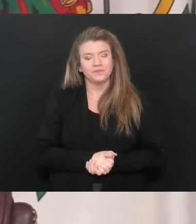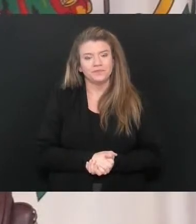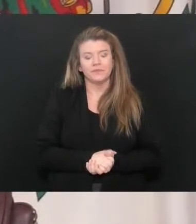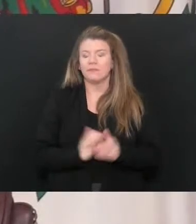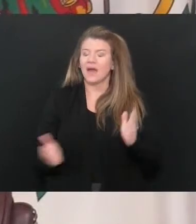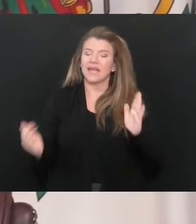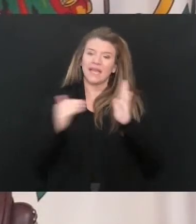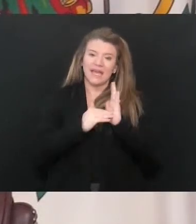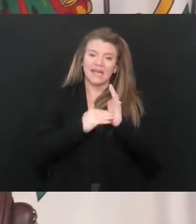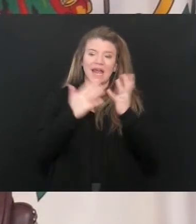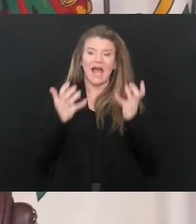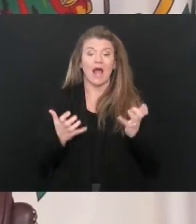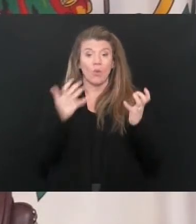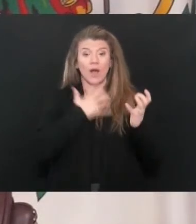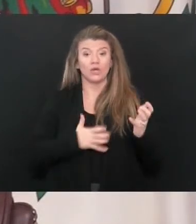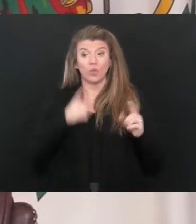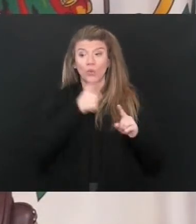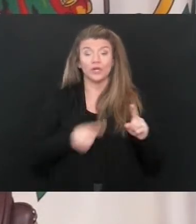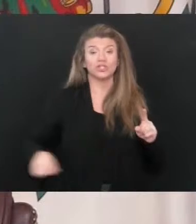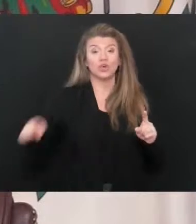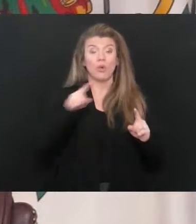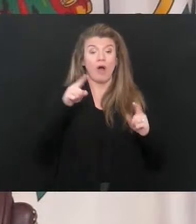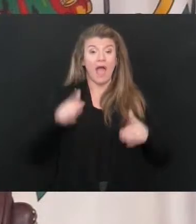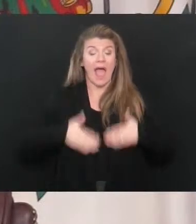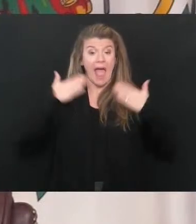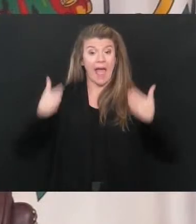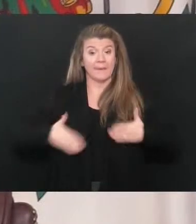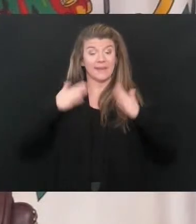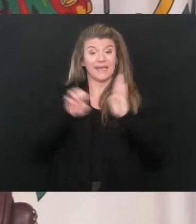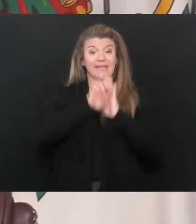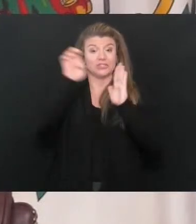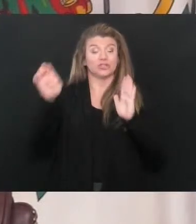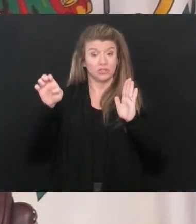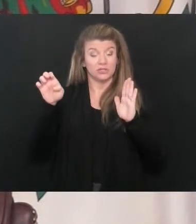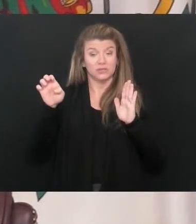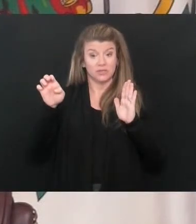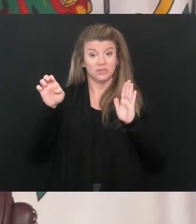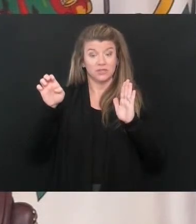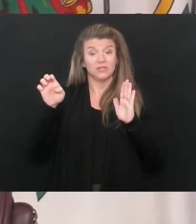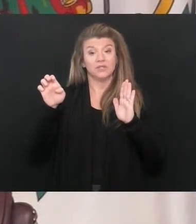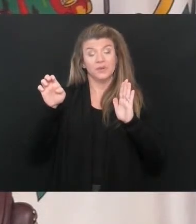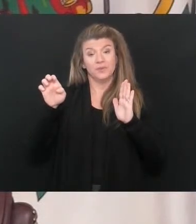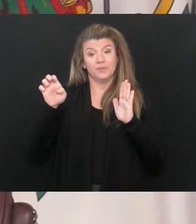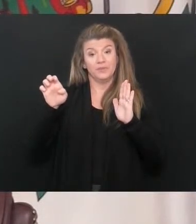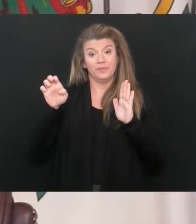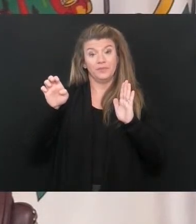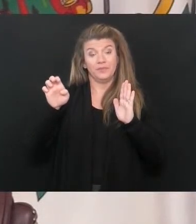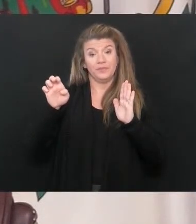want to wish everybody the happiest Easter, and